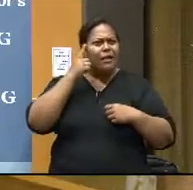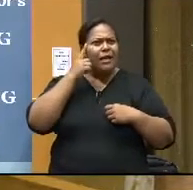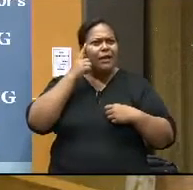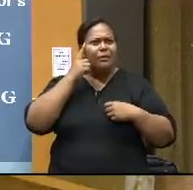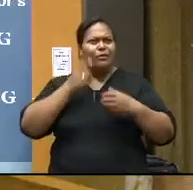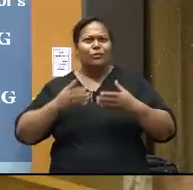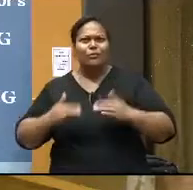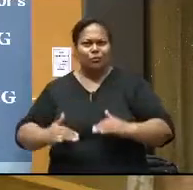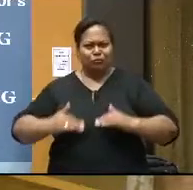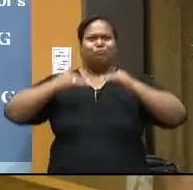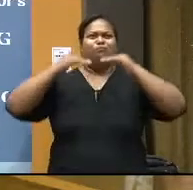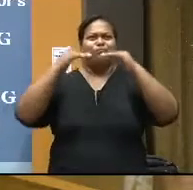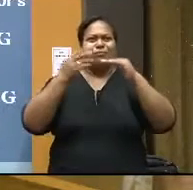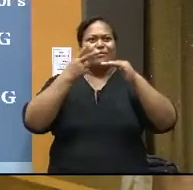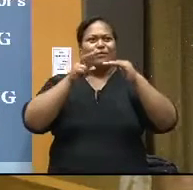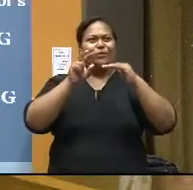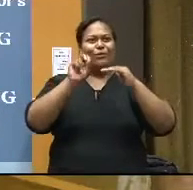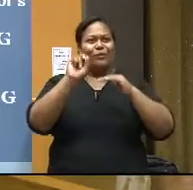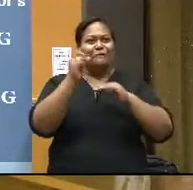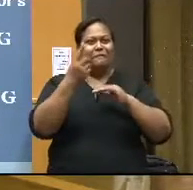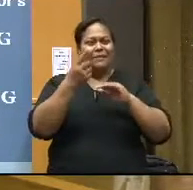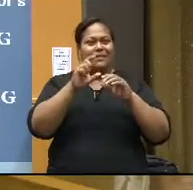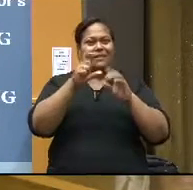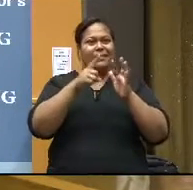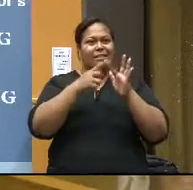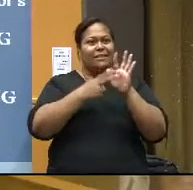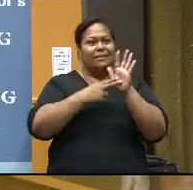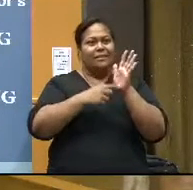because so much is different.